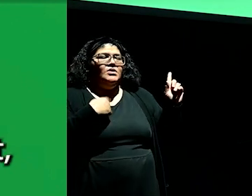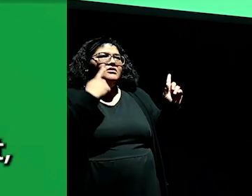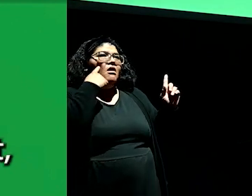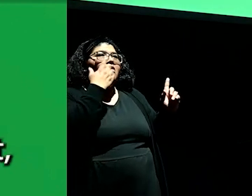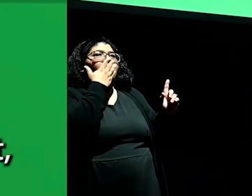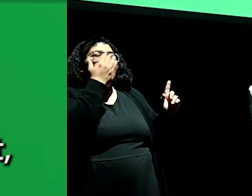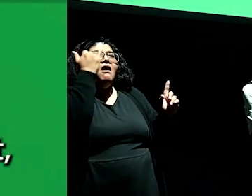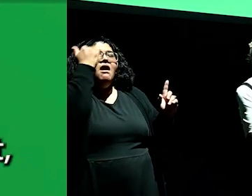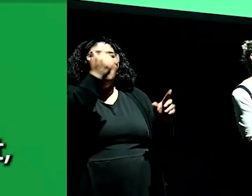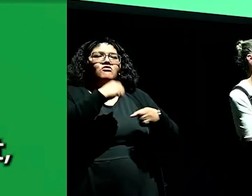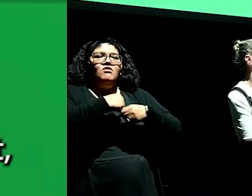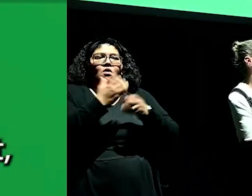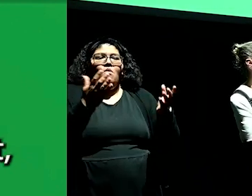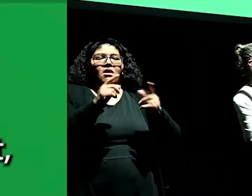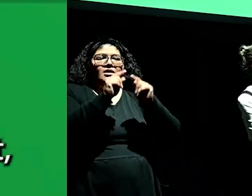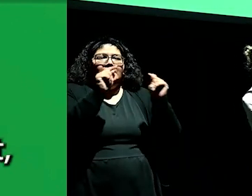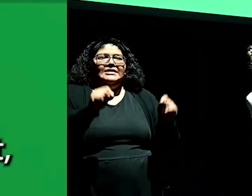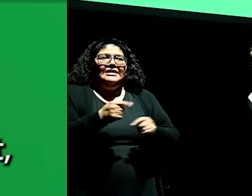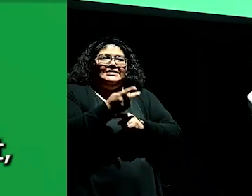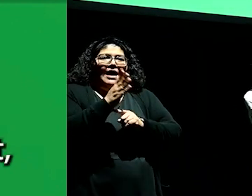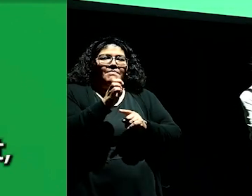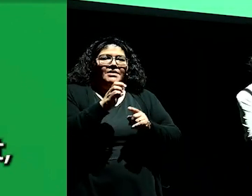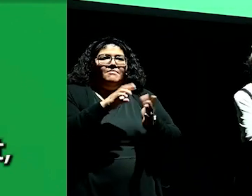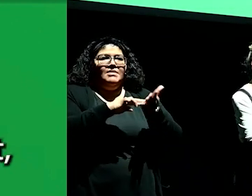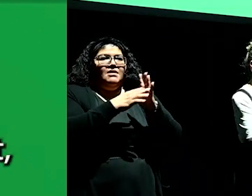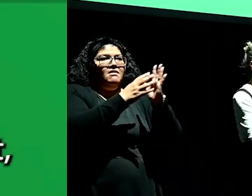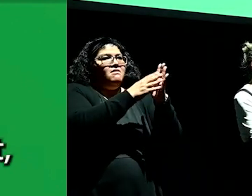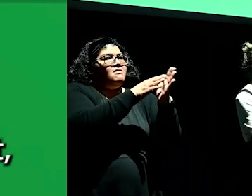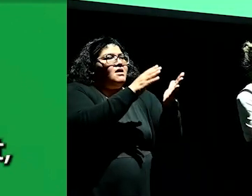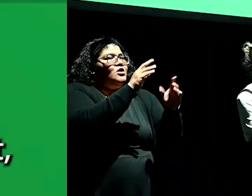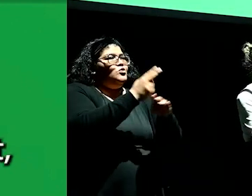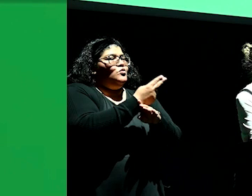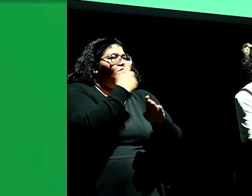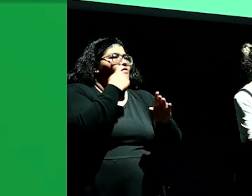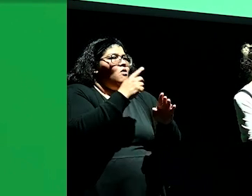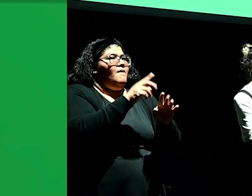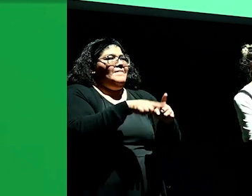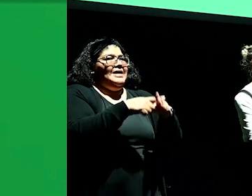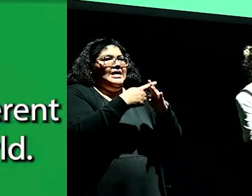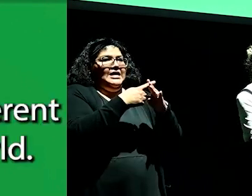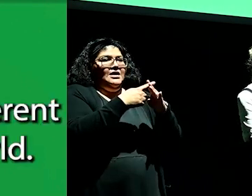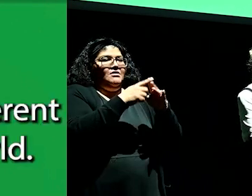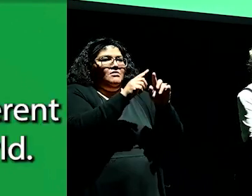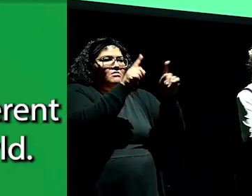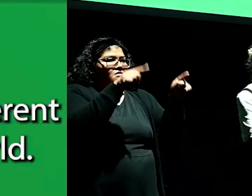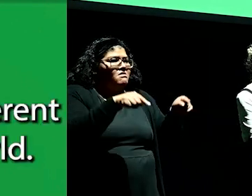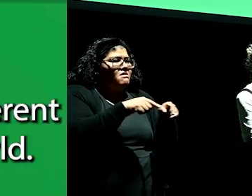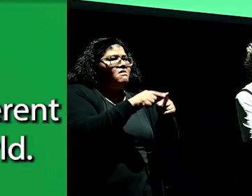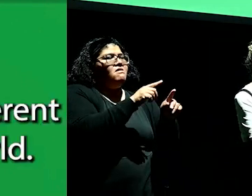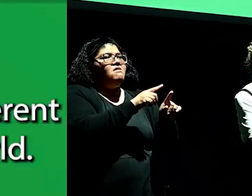and working files that we could give to different